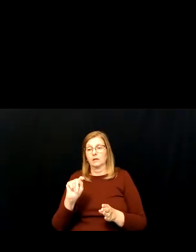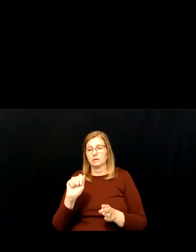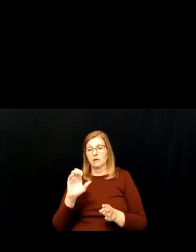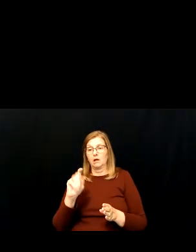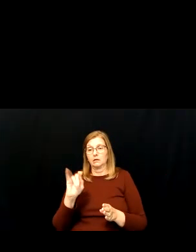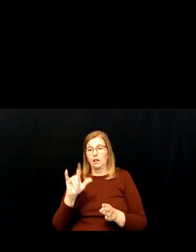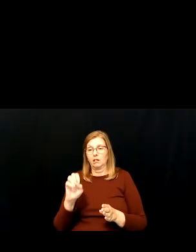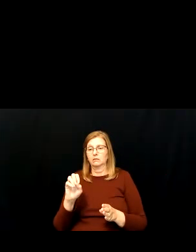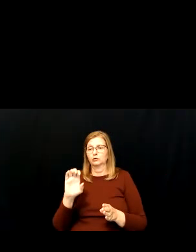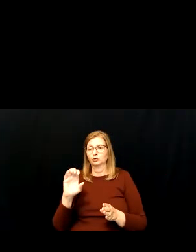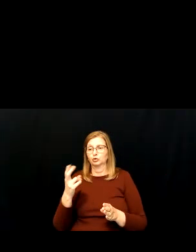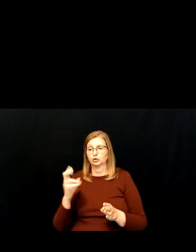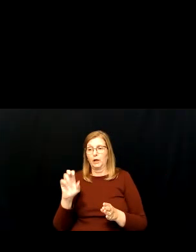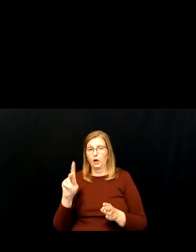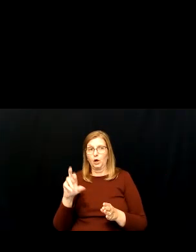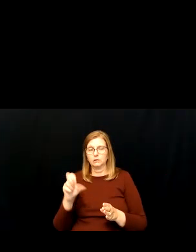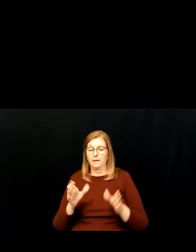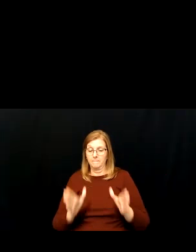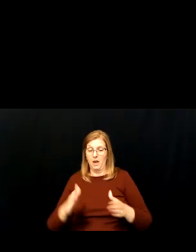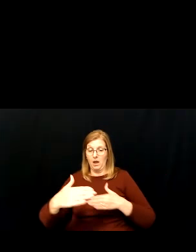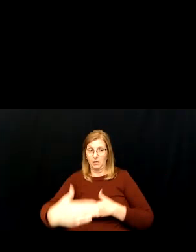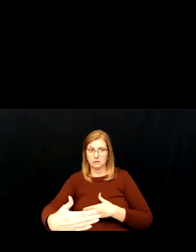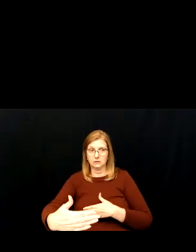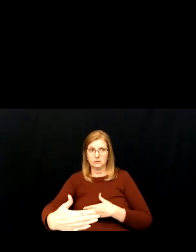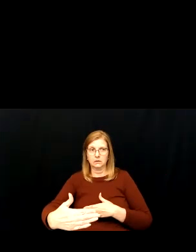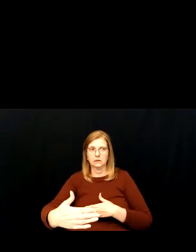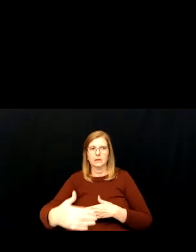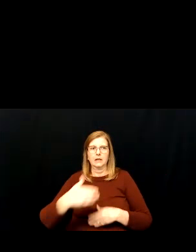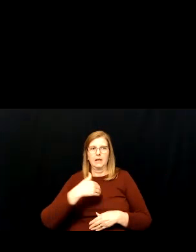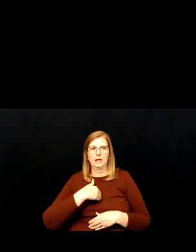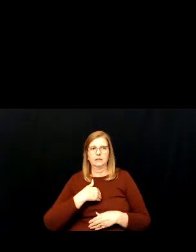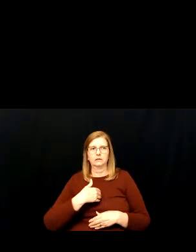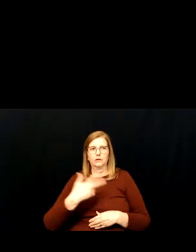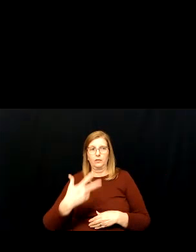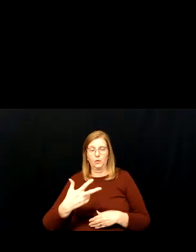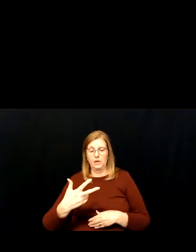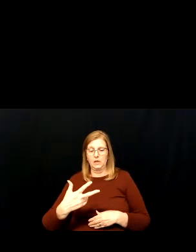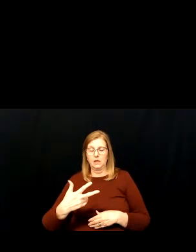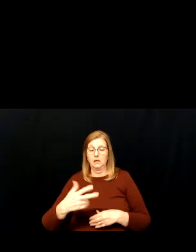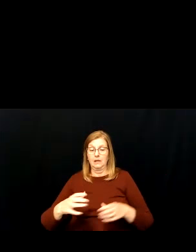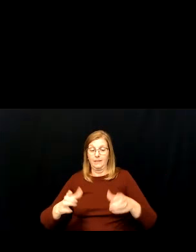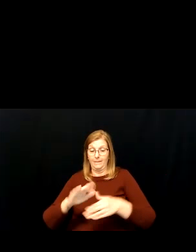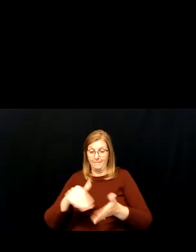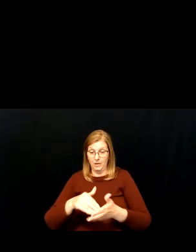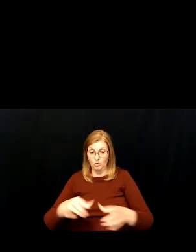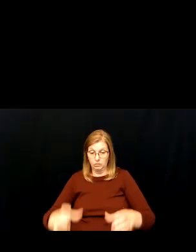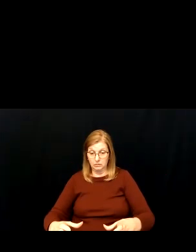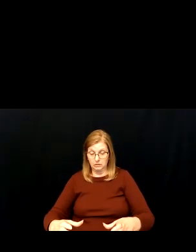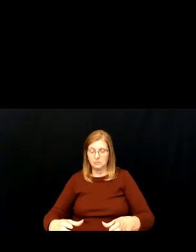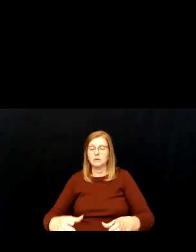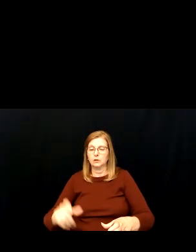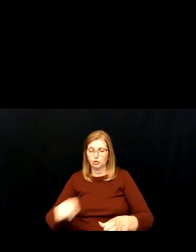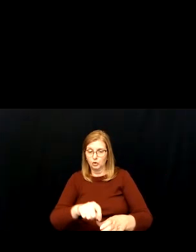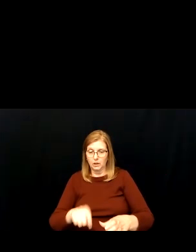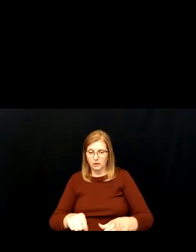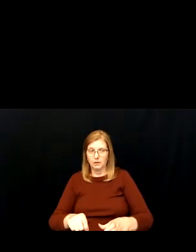rectangular box and it's divided into three, with the center being the actual checkers and the top and the bottom being where you